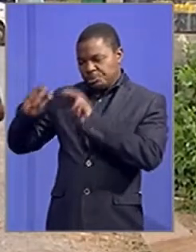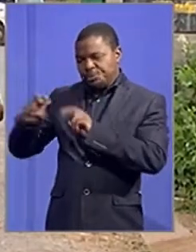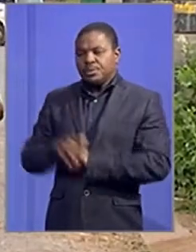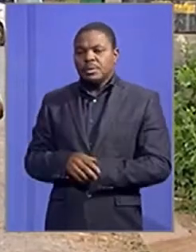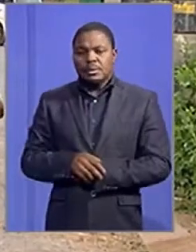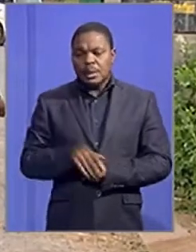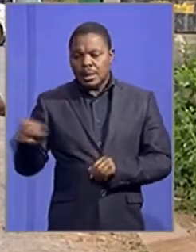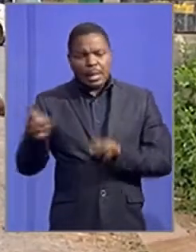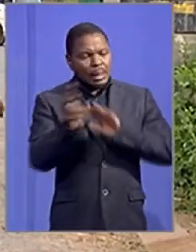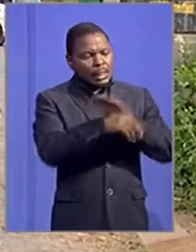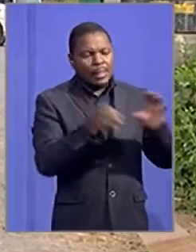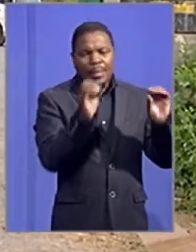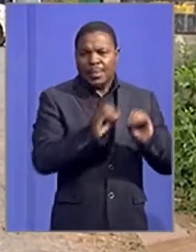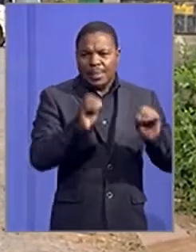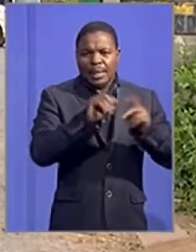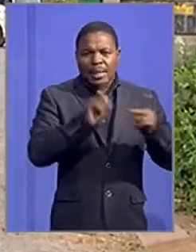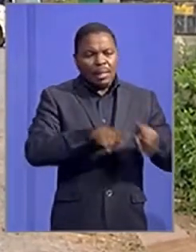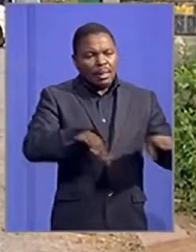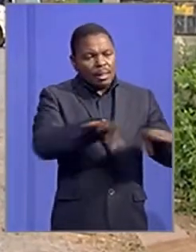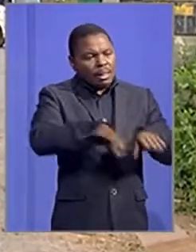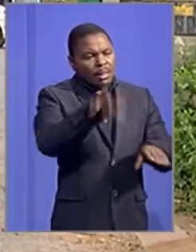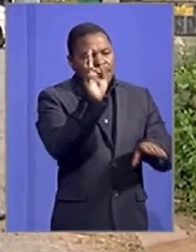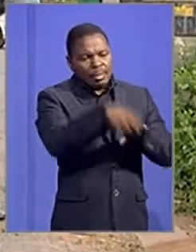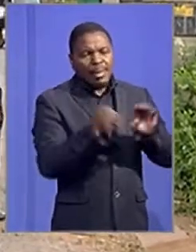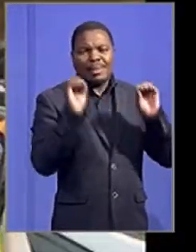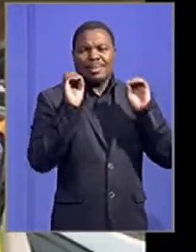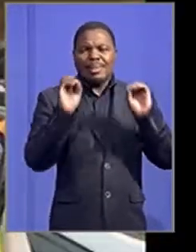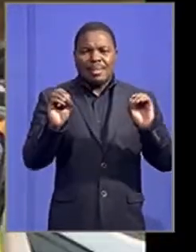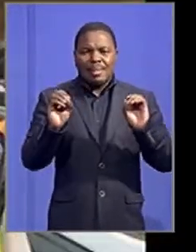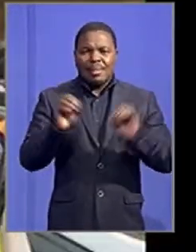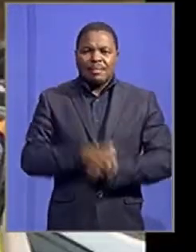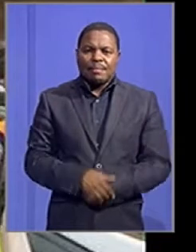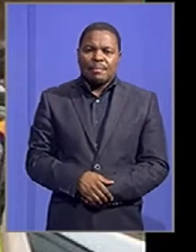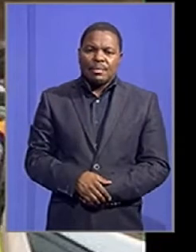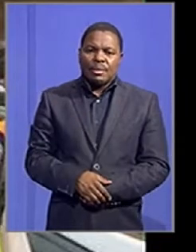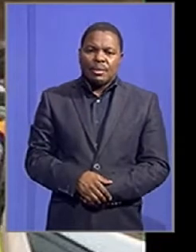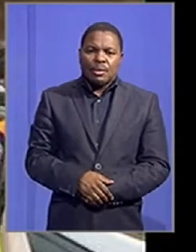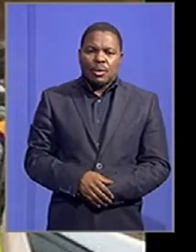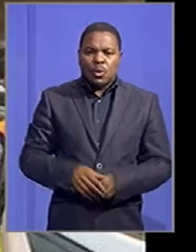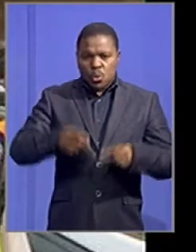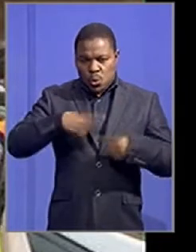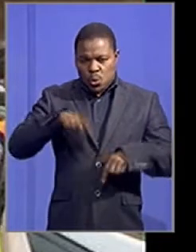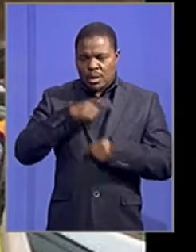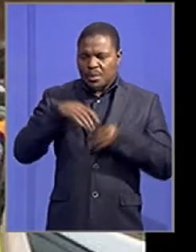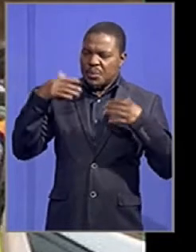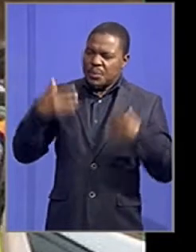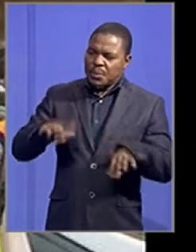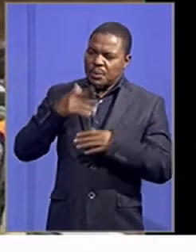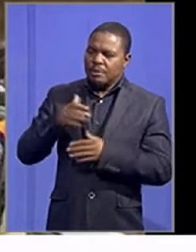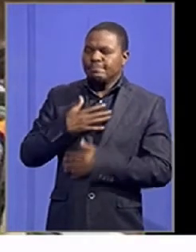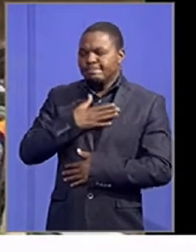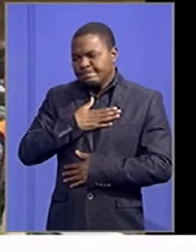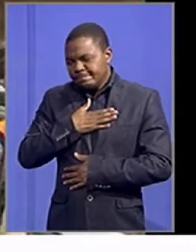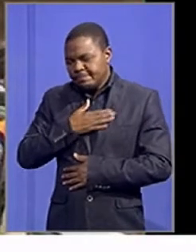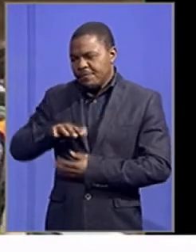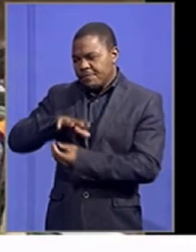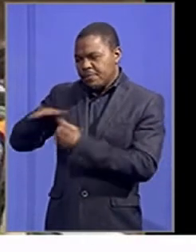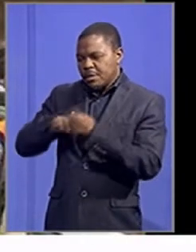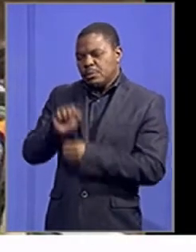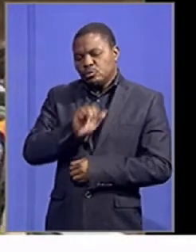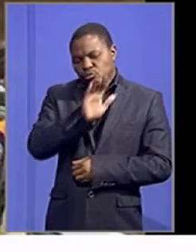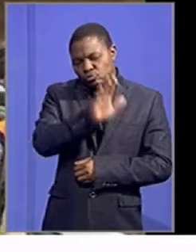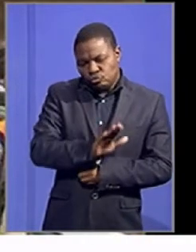ho bona mme le thepeng ya masepala ha ho letho le nkilweng. We want to give our deepest of condolences to the family